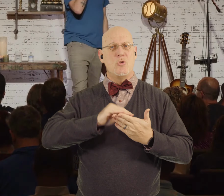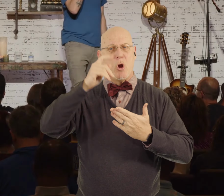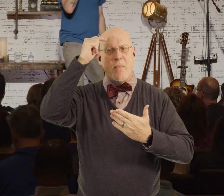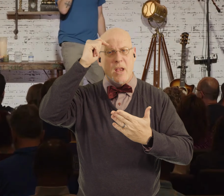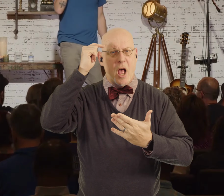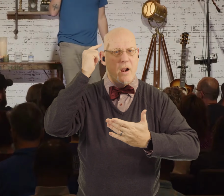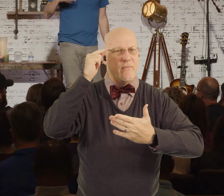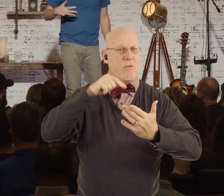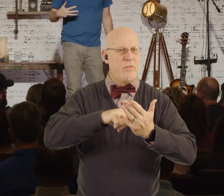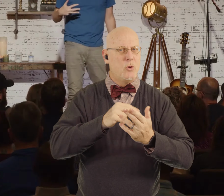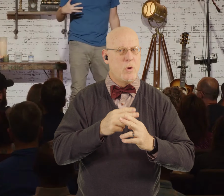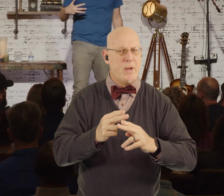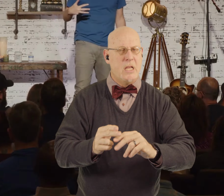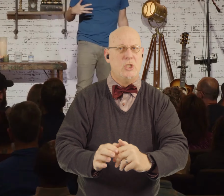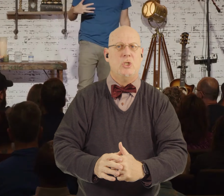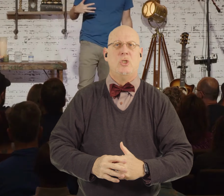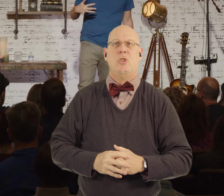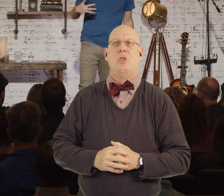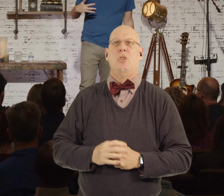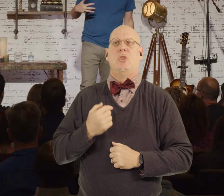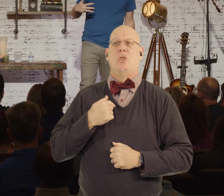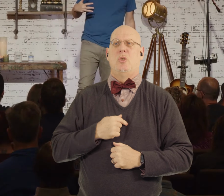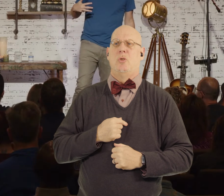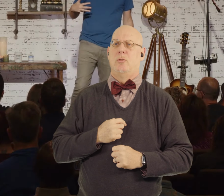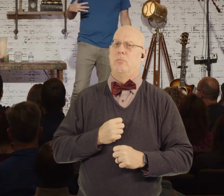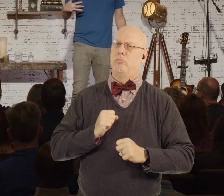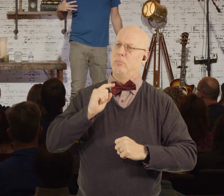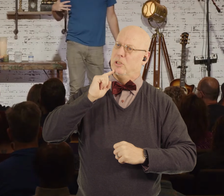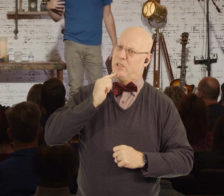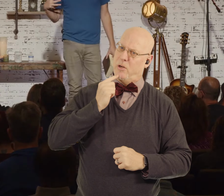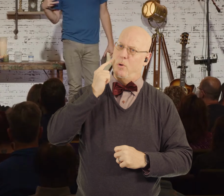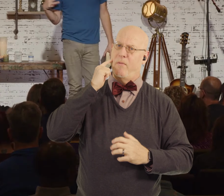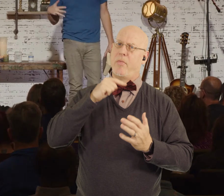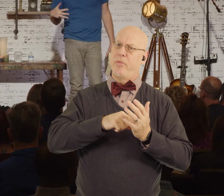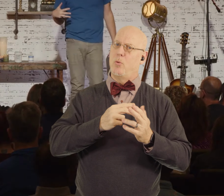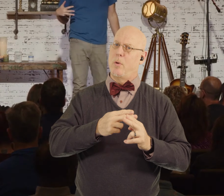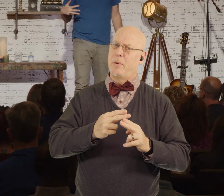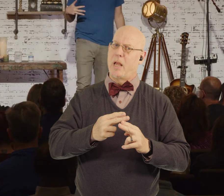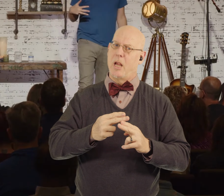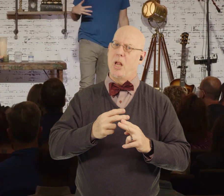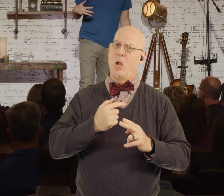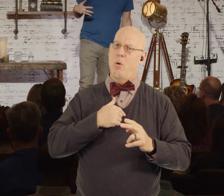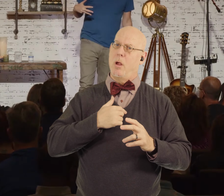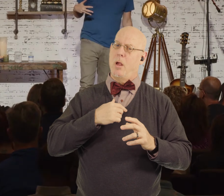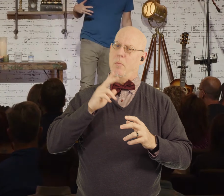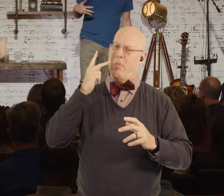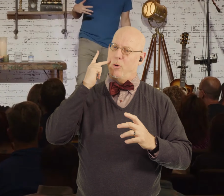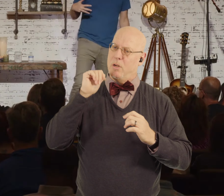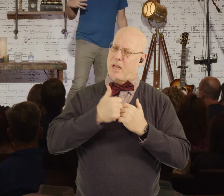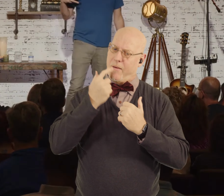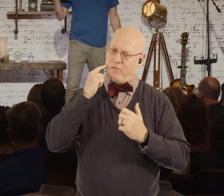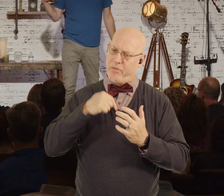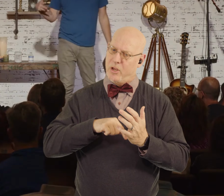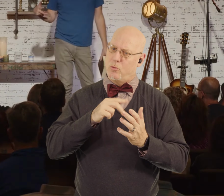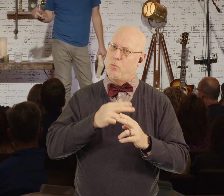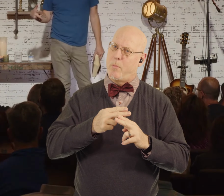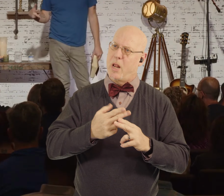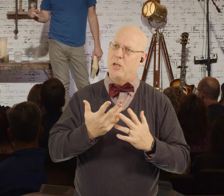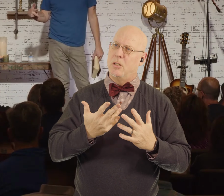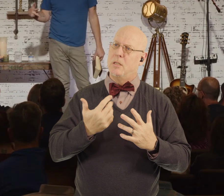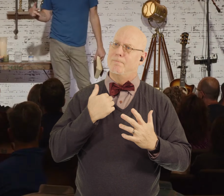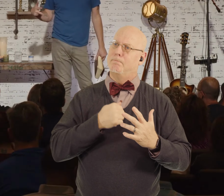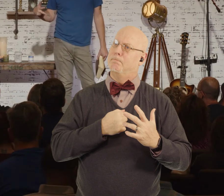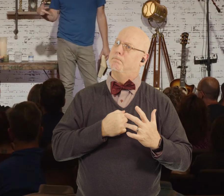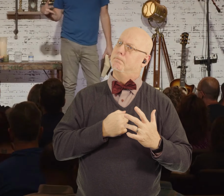Like, we've learned our theology for this reputation. We're stoic and serious for this reputation. We've played the political game for